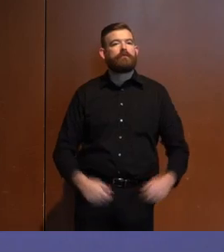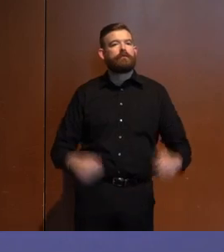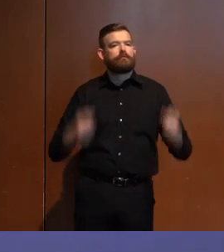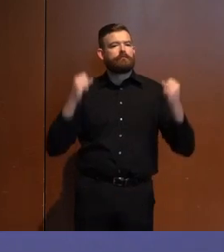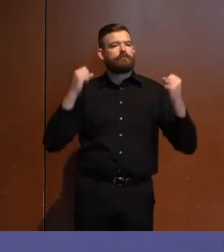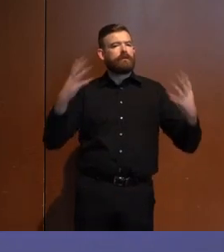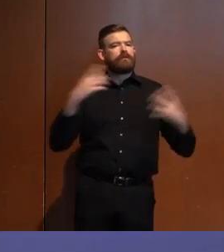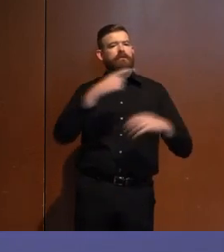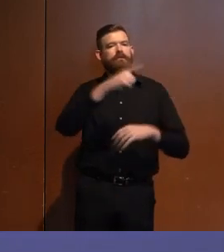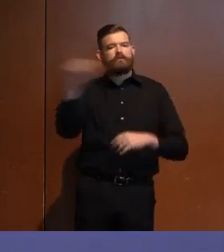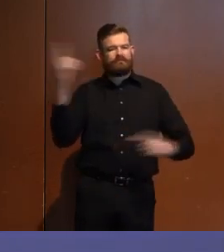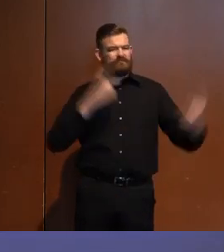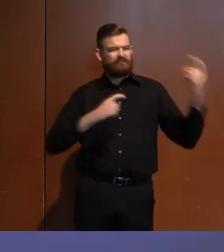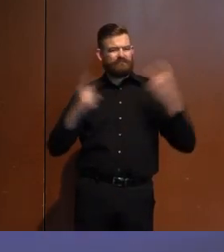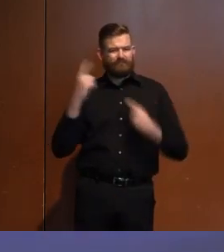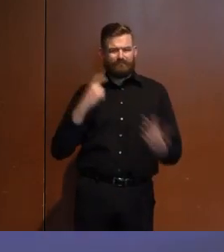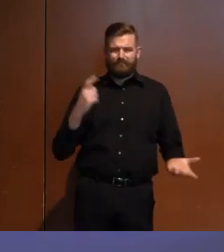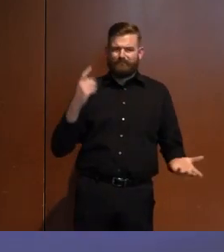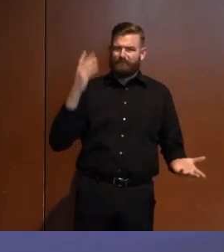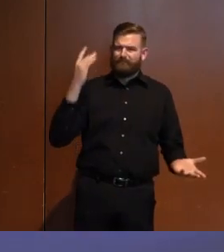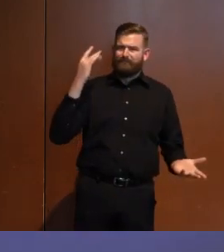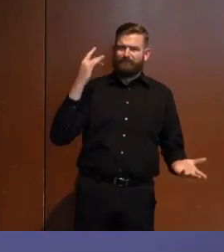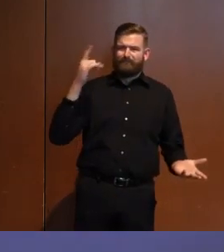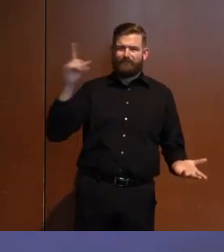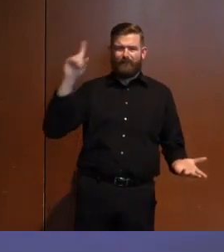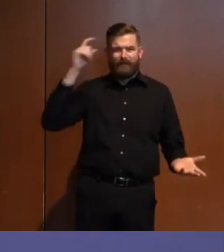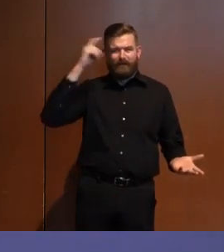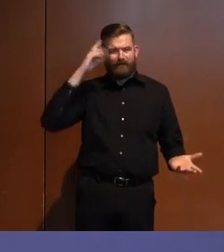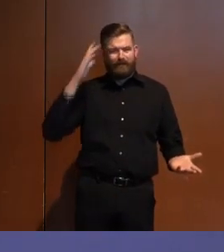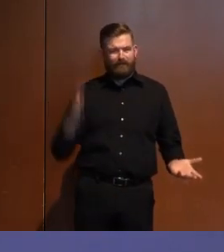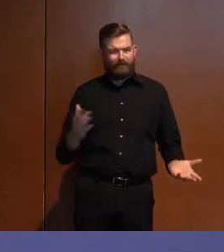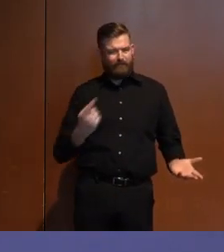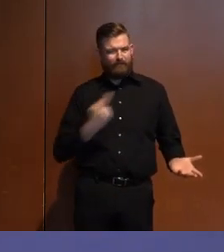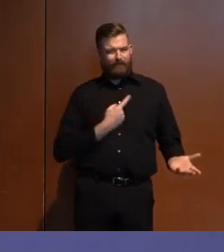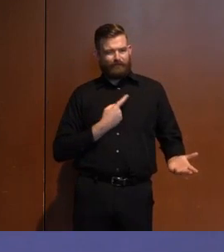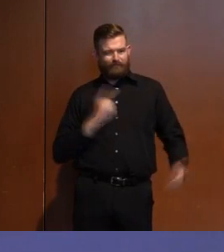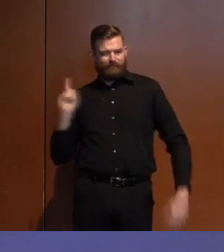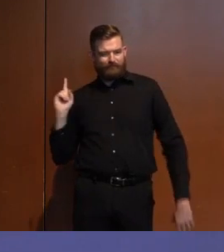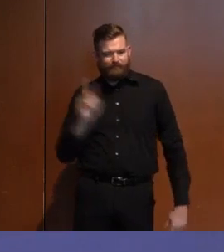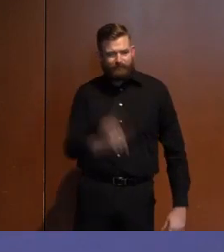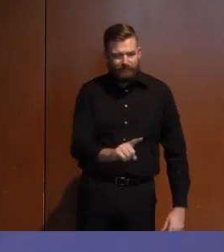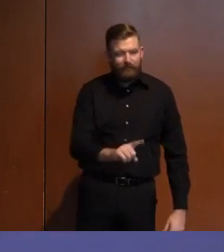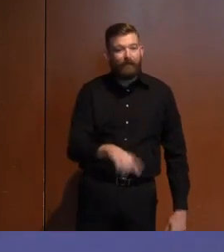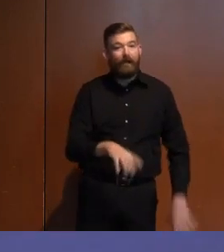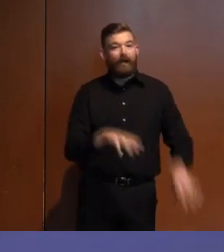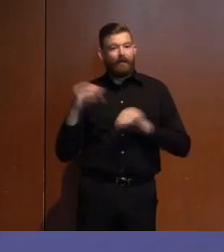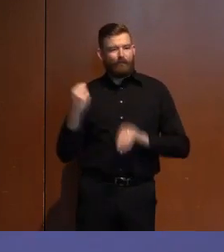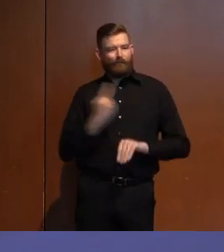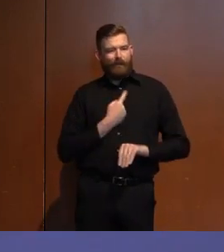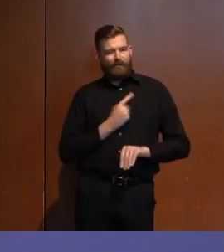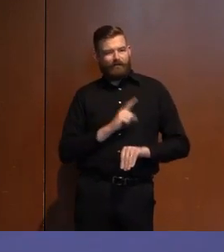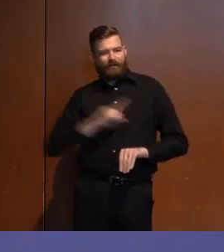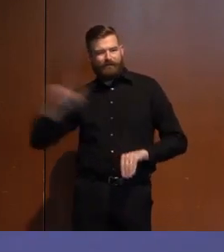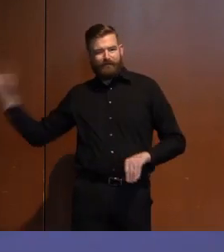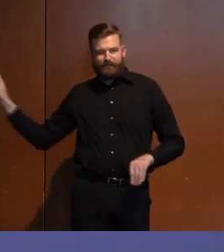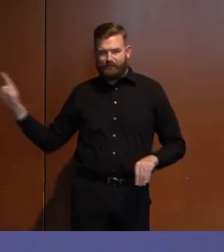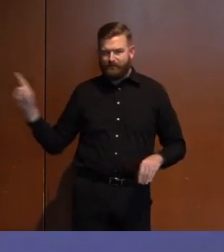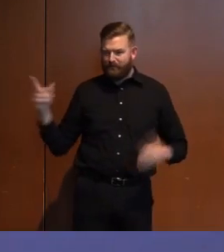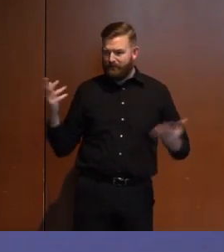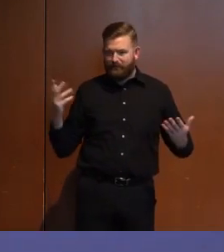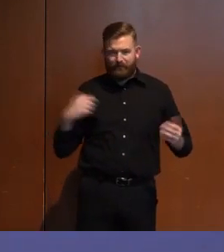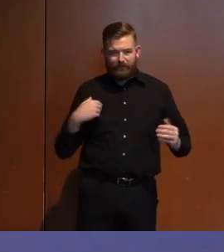and leave by myself, and have I fallen out with my colleagues and no longer give them hugs and high fives? Just to say,